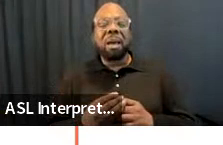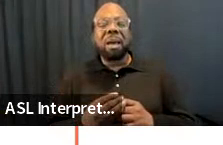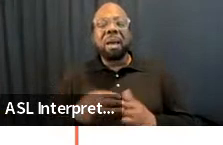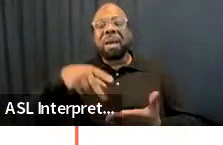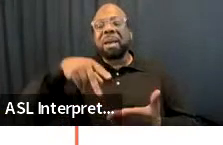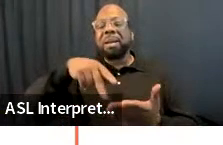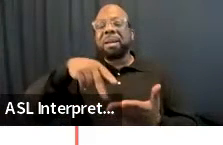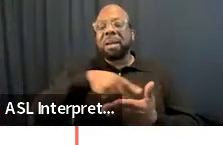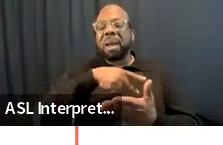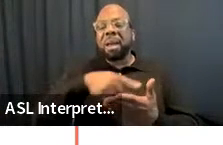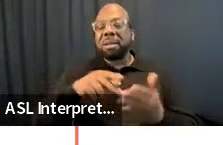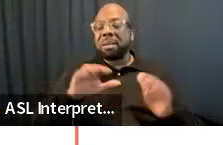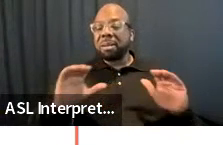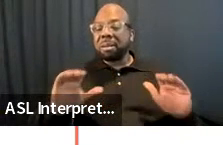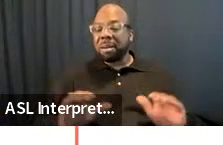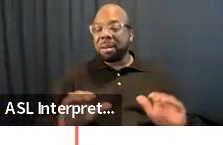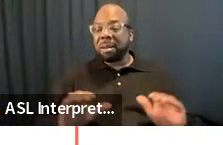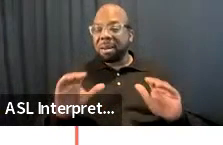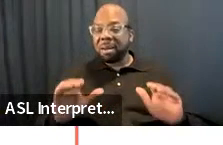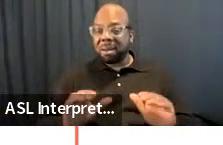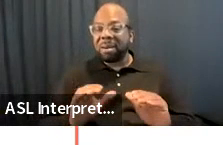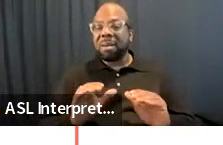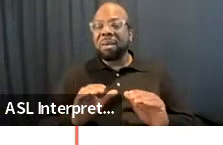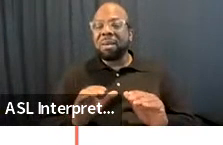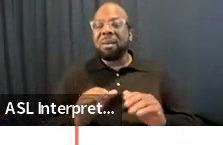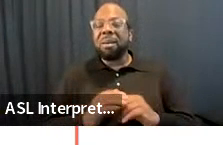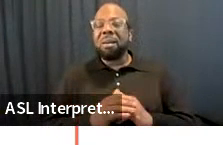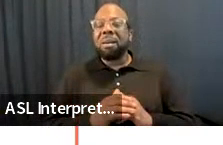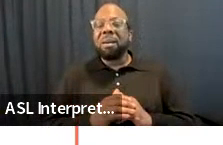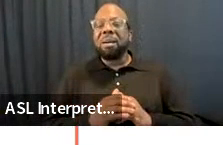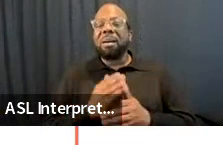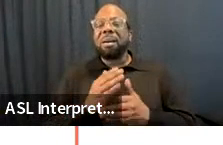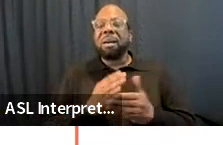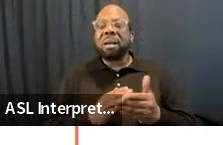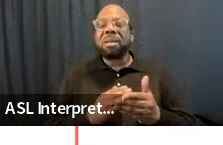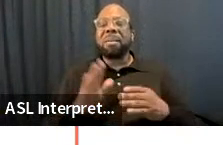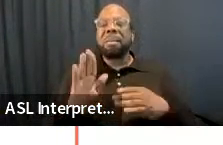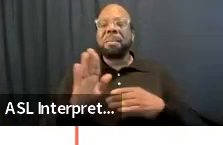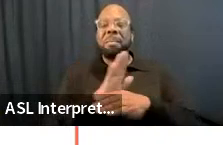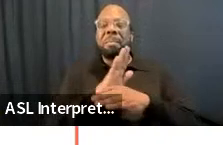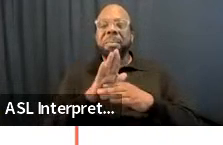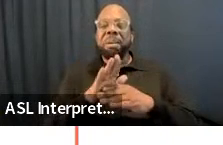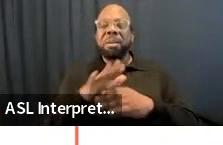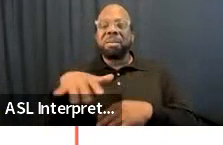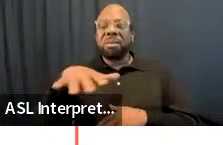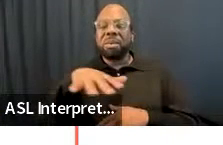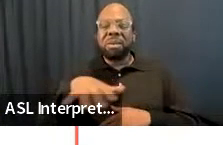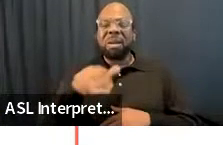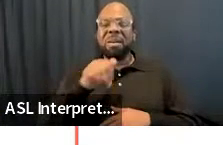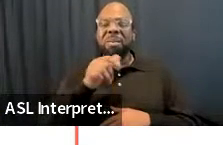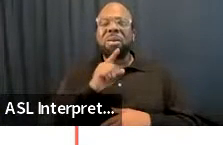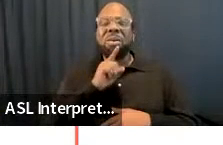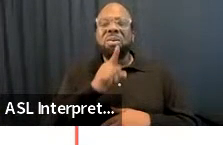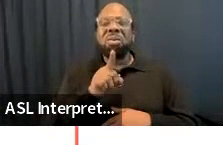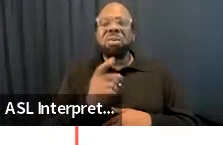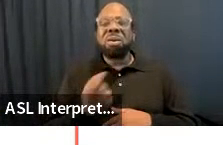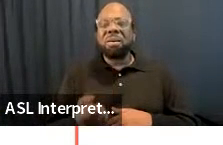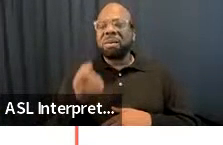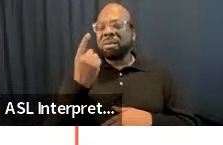dancing activities, I mean, in certain commercial district. I'm not sure if I understand it